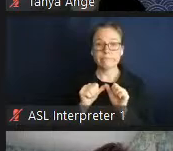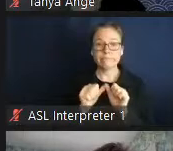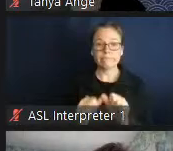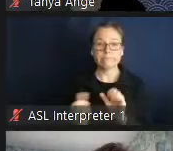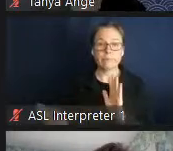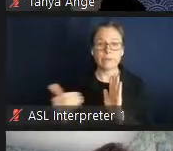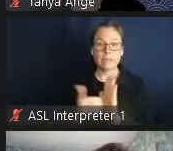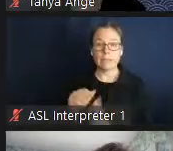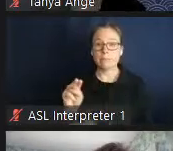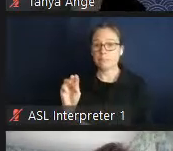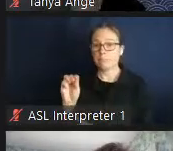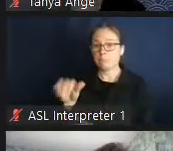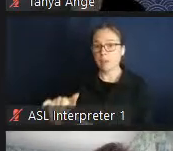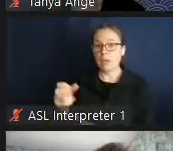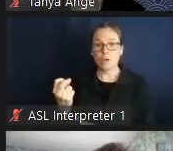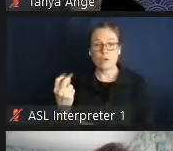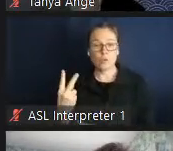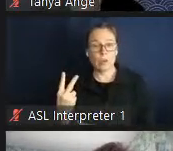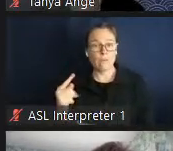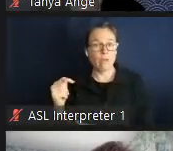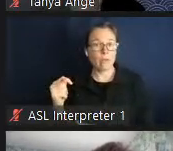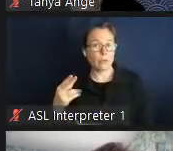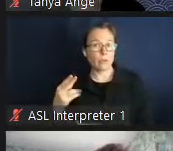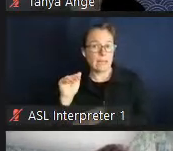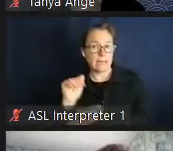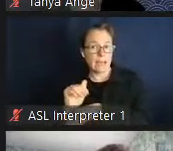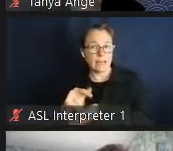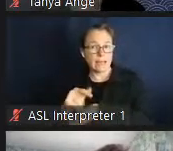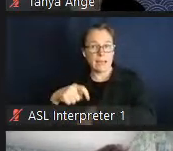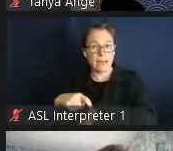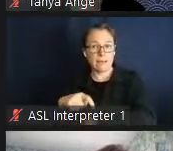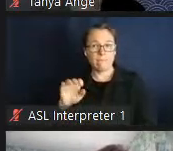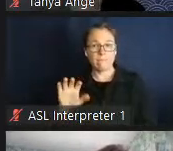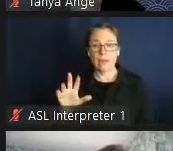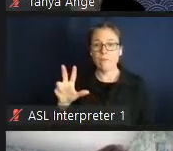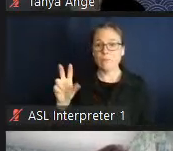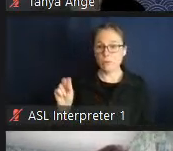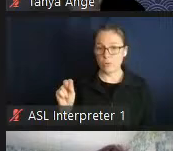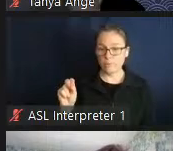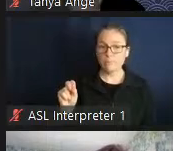will be Thursday evening at 5:30. Next slide, please.